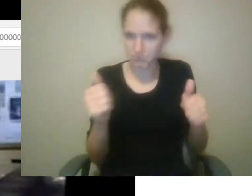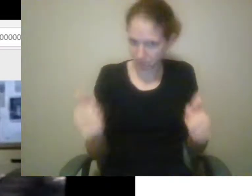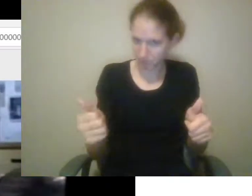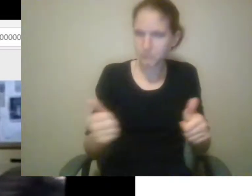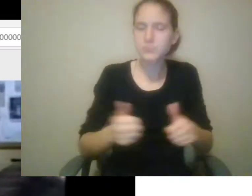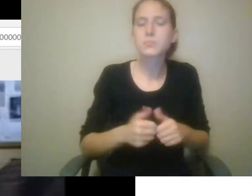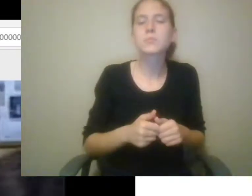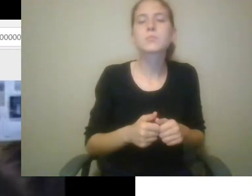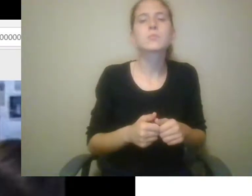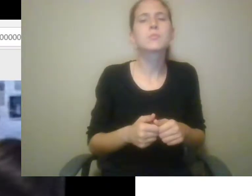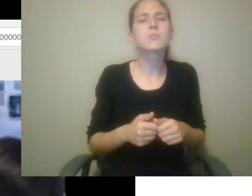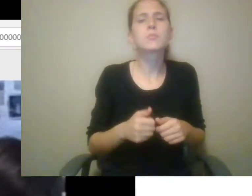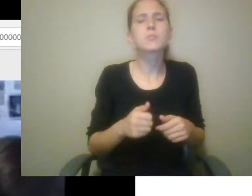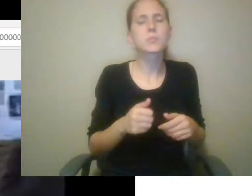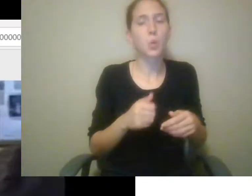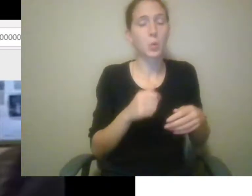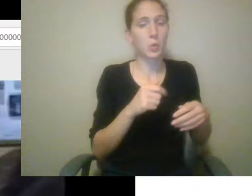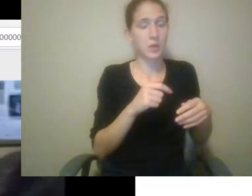And what else?